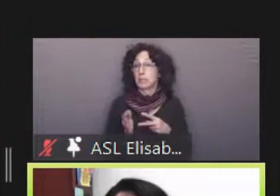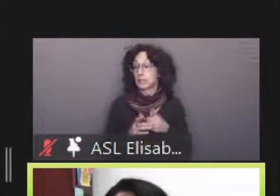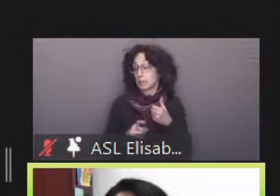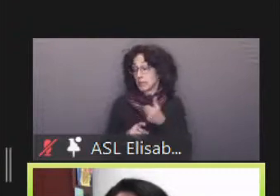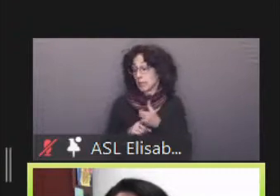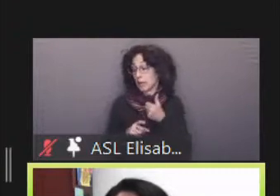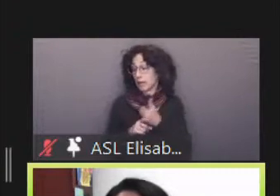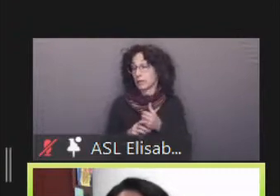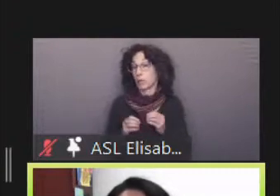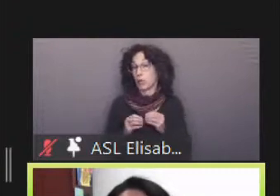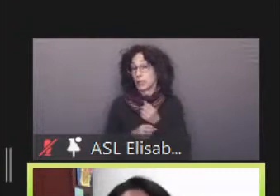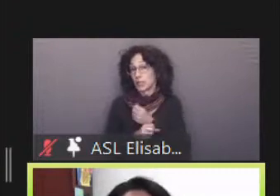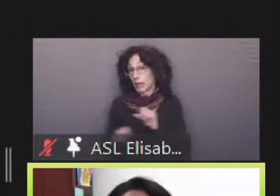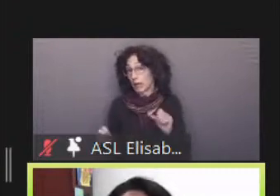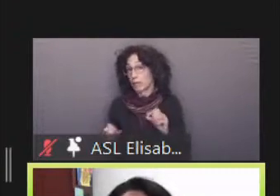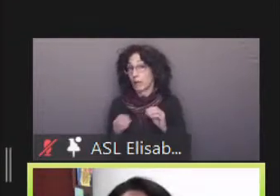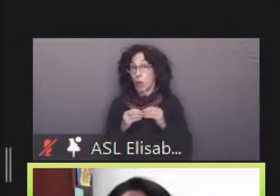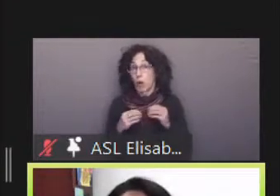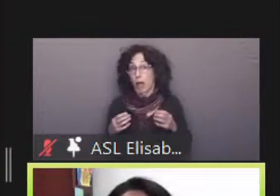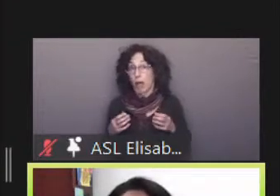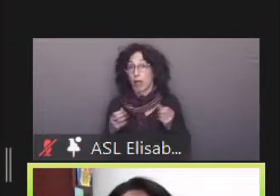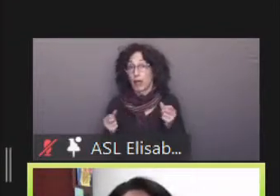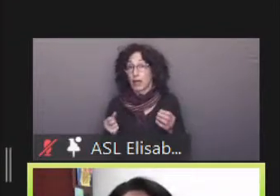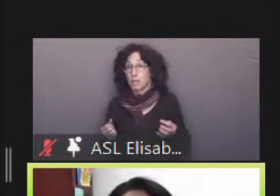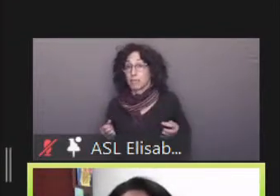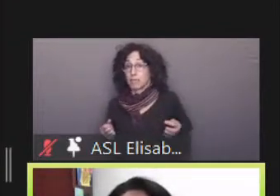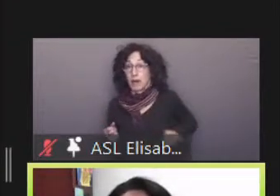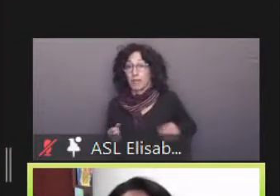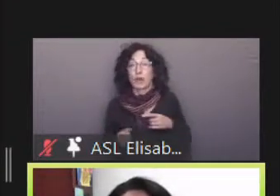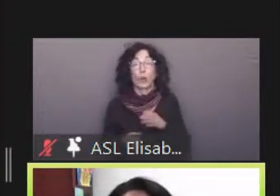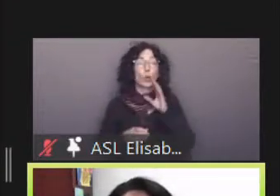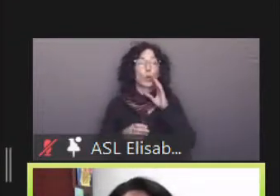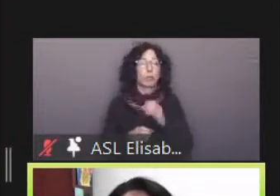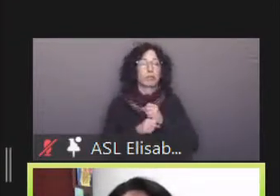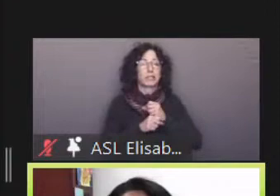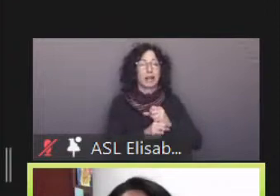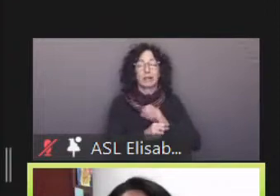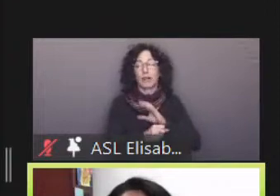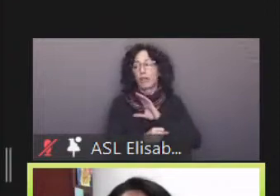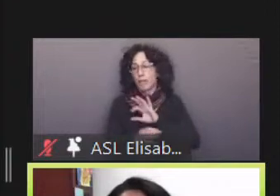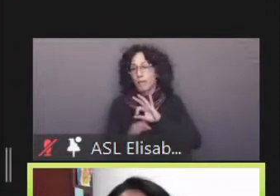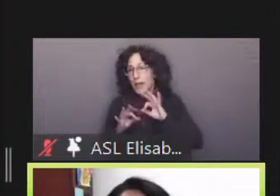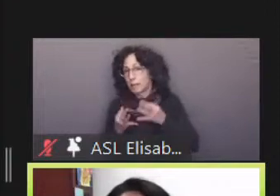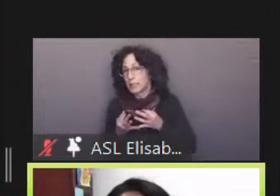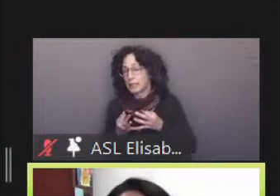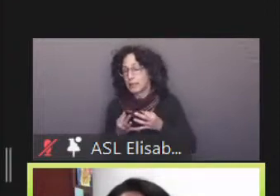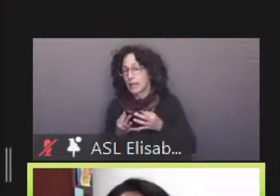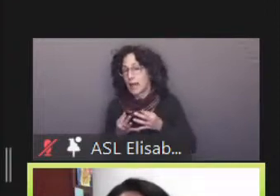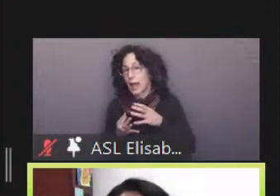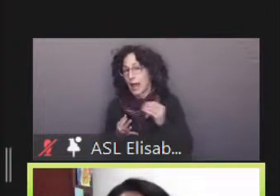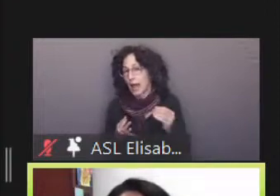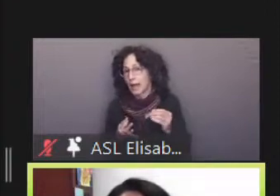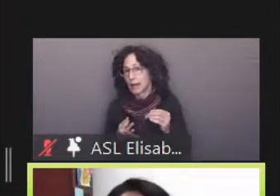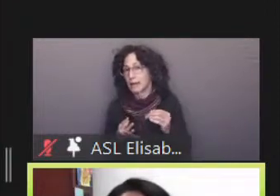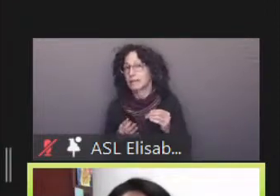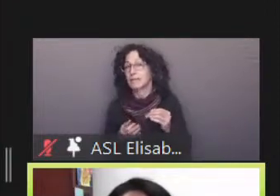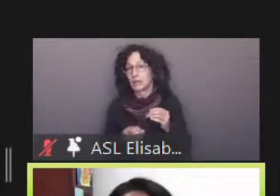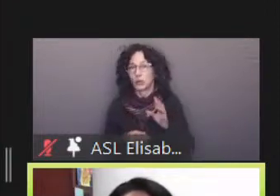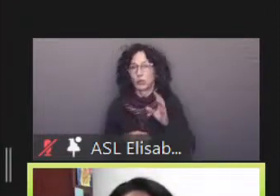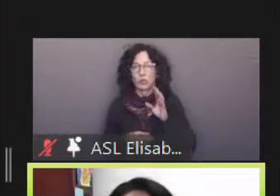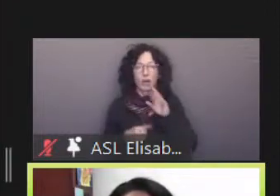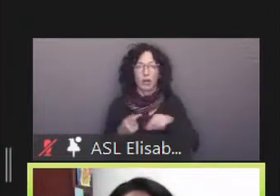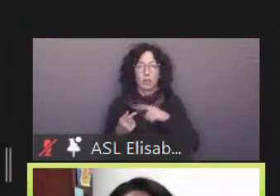for their own health, to protect other members of their families and their communities. And we're going to be talking a lot more about